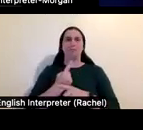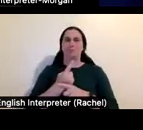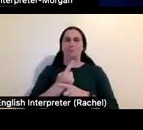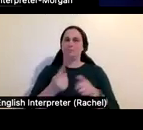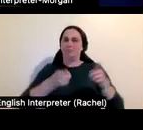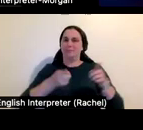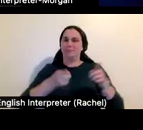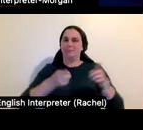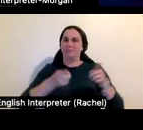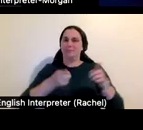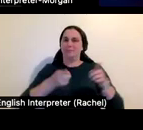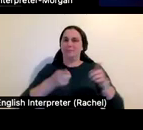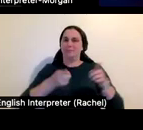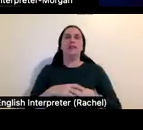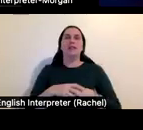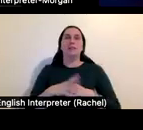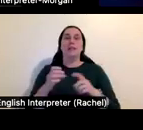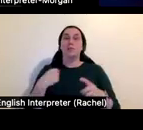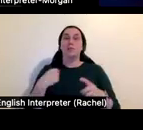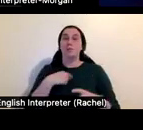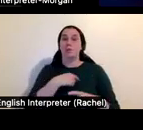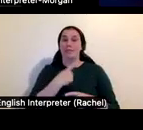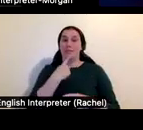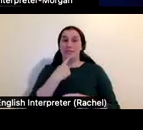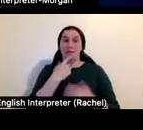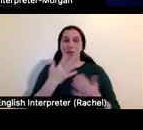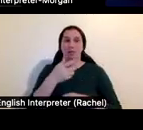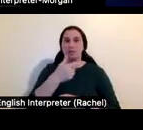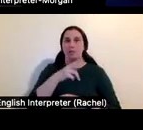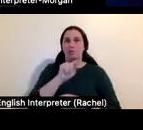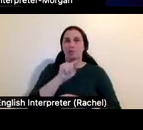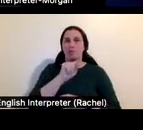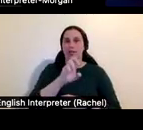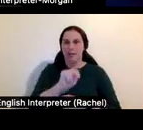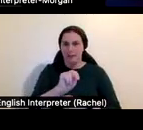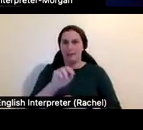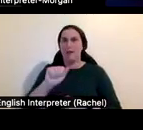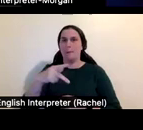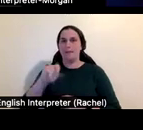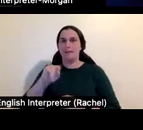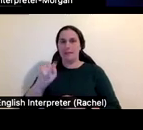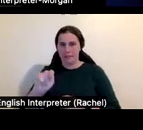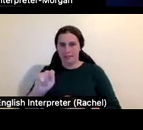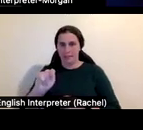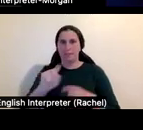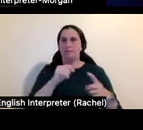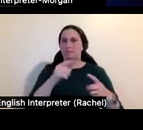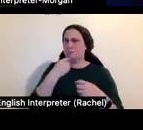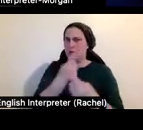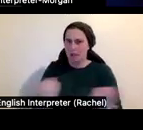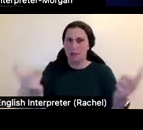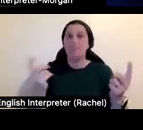guten Appetit. Guten Appetit. And then the answer, the response would be danke, thank you, gleichfalls. Same to you, danke,